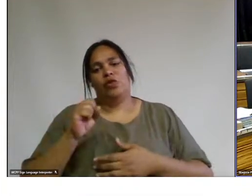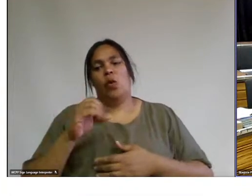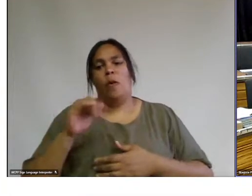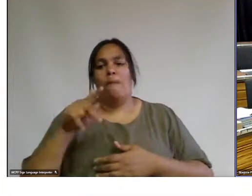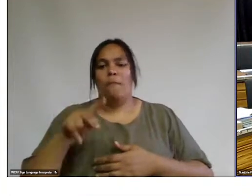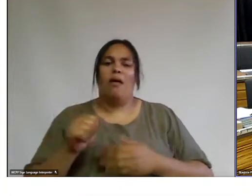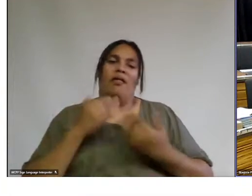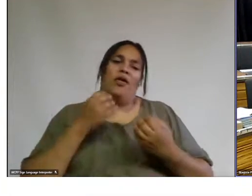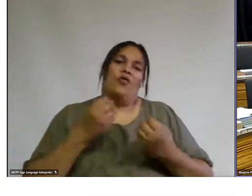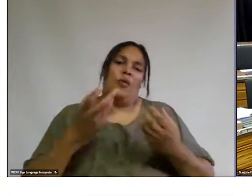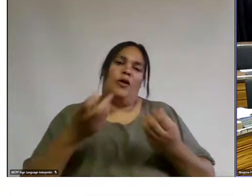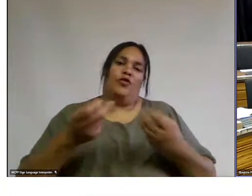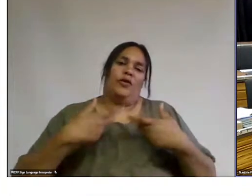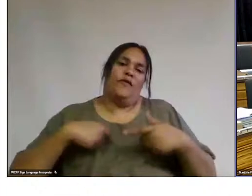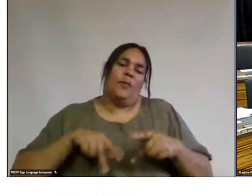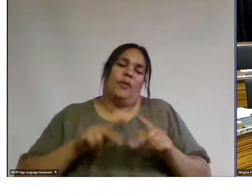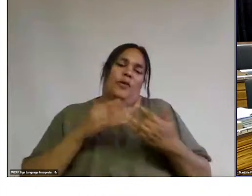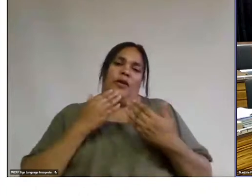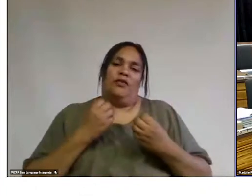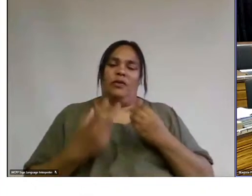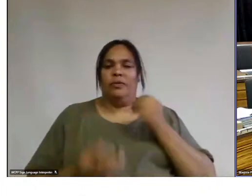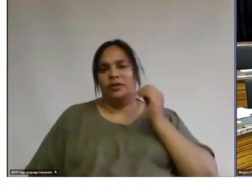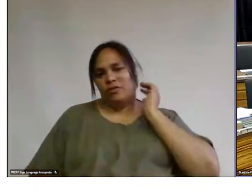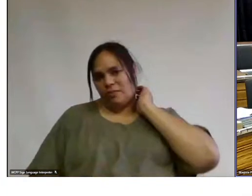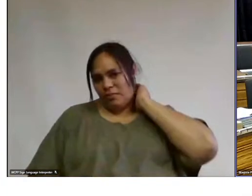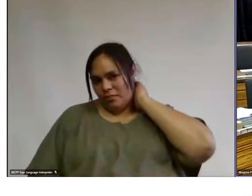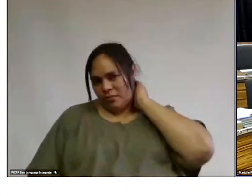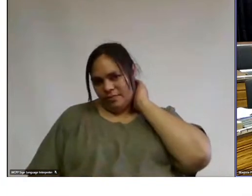much for the opportunity. Thank you, Chairperson.